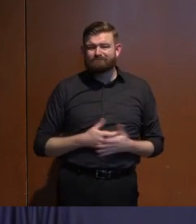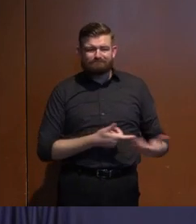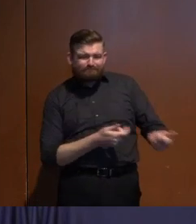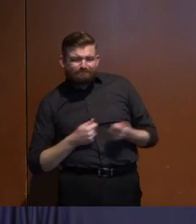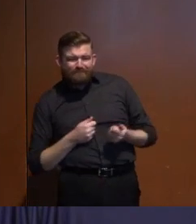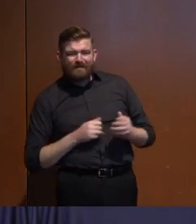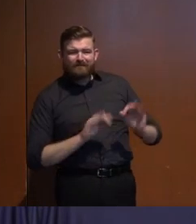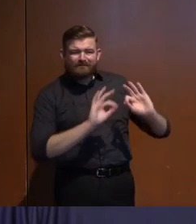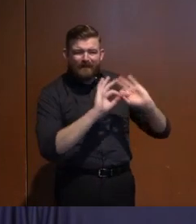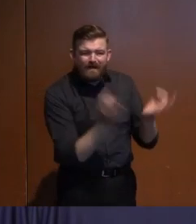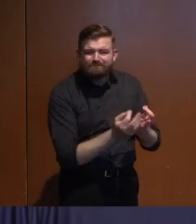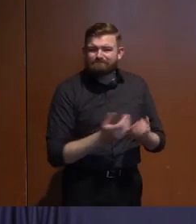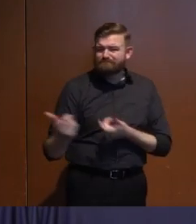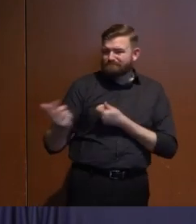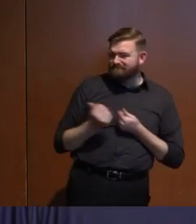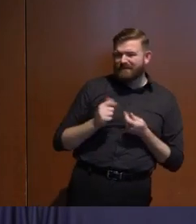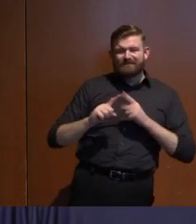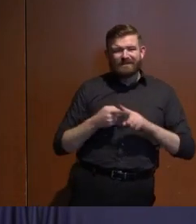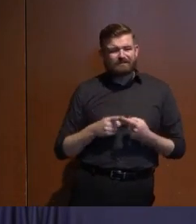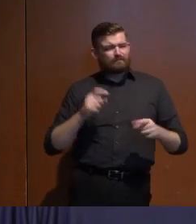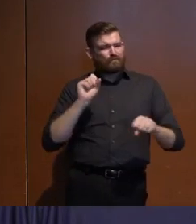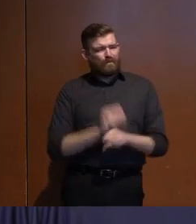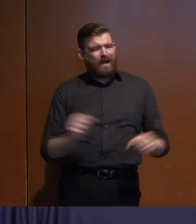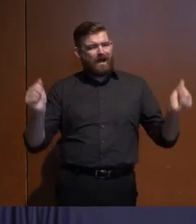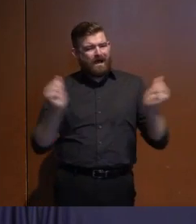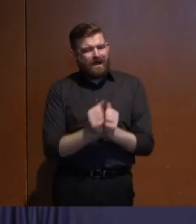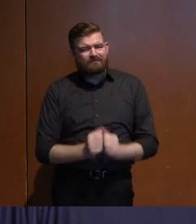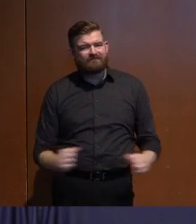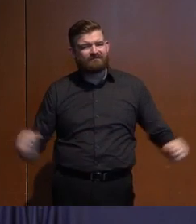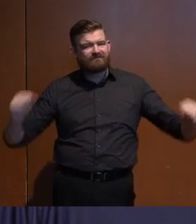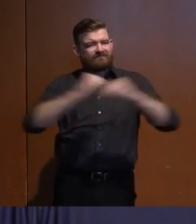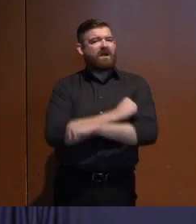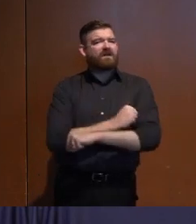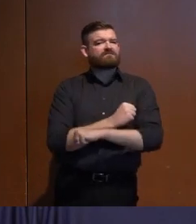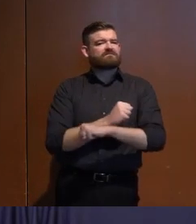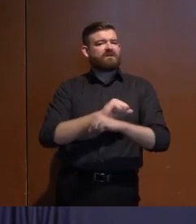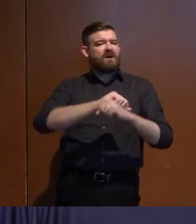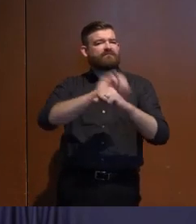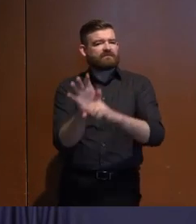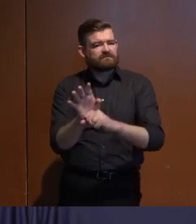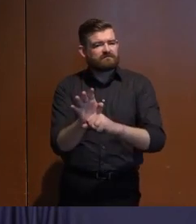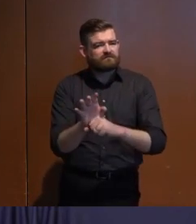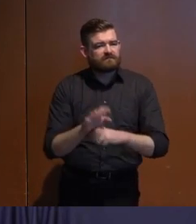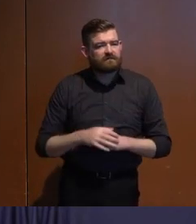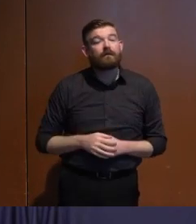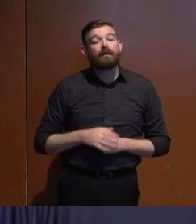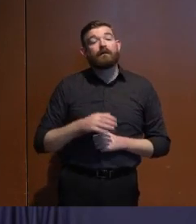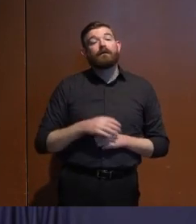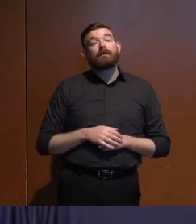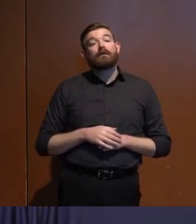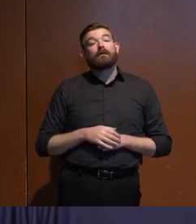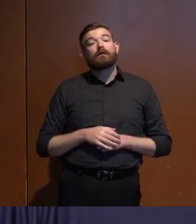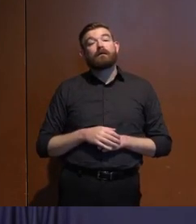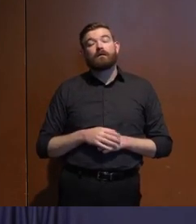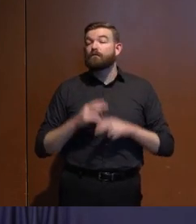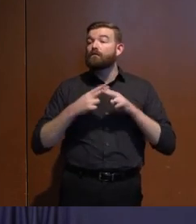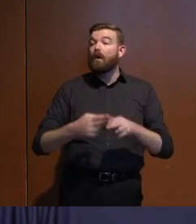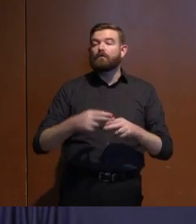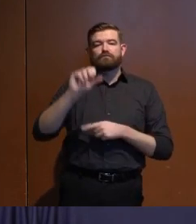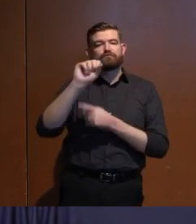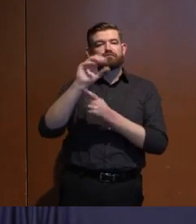together. And that, in every respect, is social solidarity. So New Jersey, keep practicing not